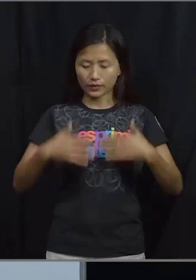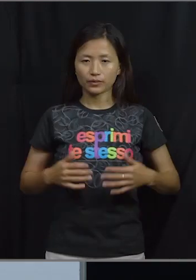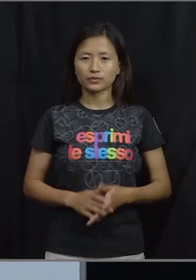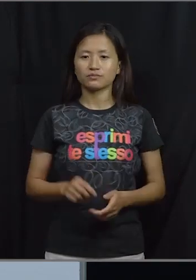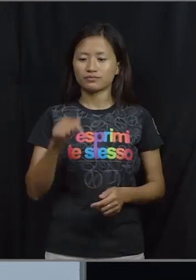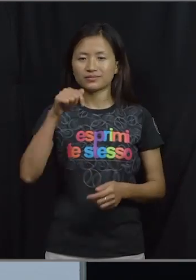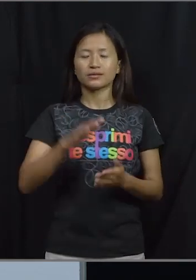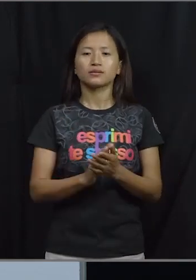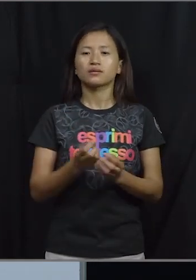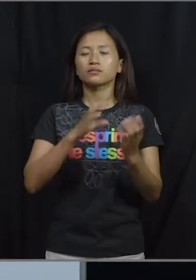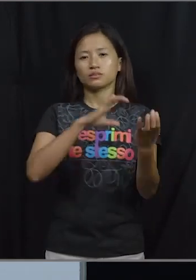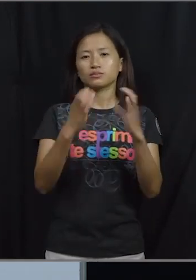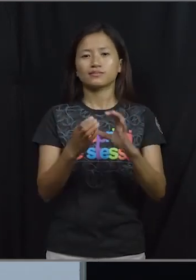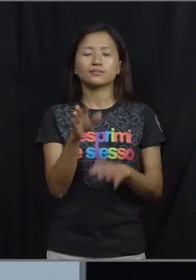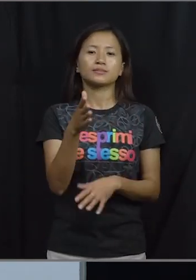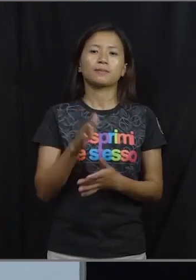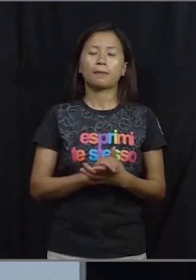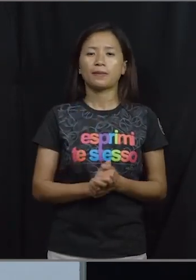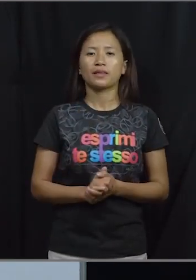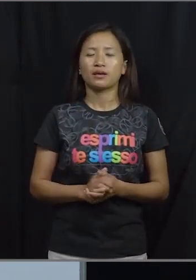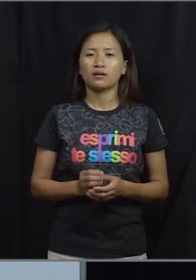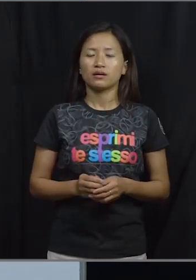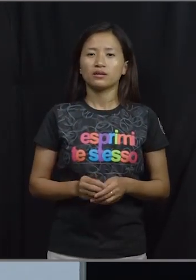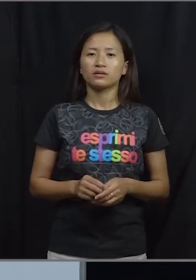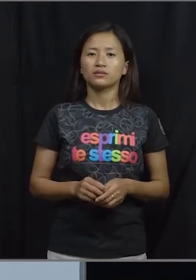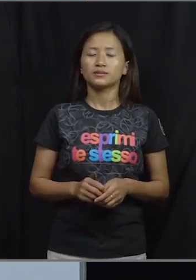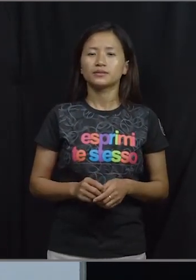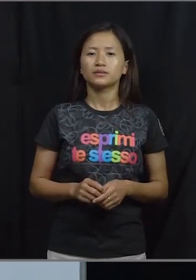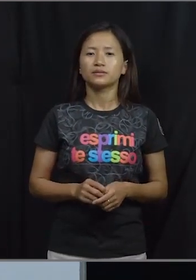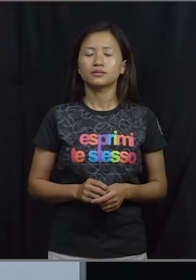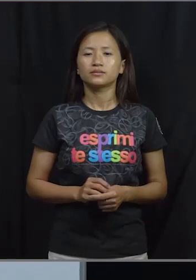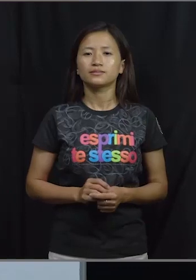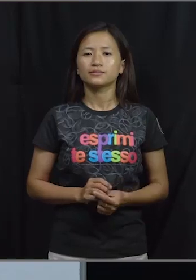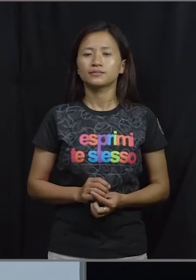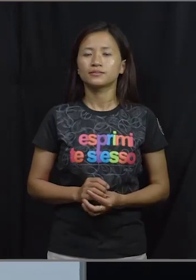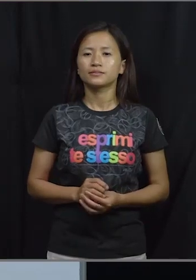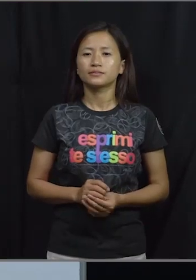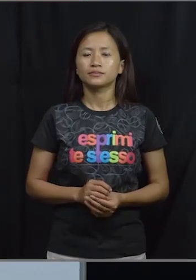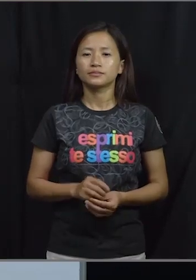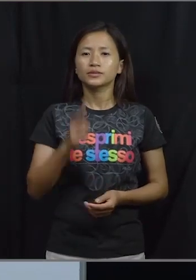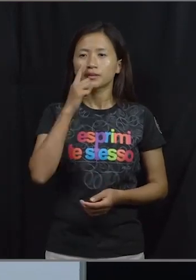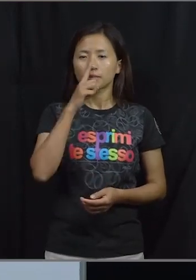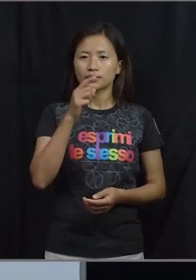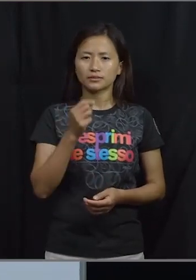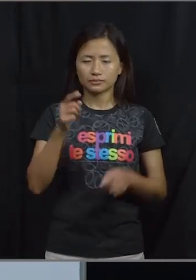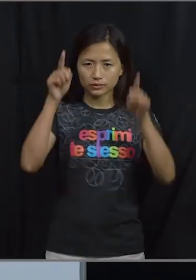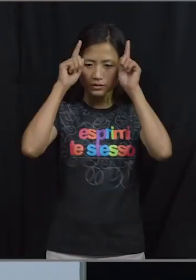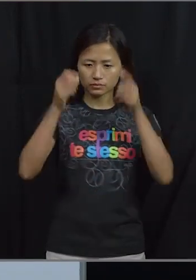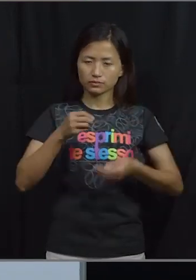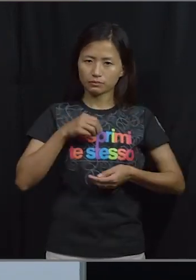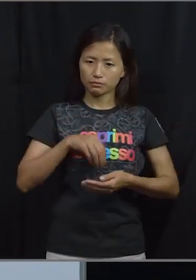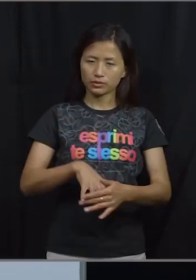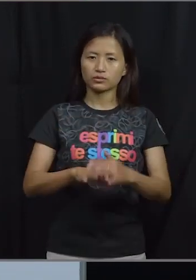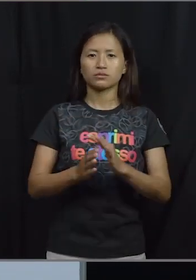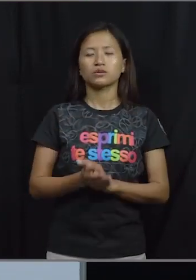be changed. For this phrase, I'll explain it to you. See, a mother cow will not give birth to